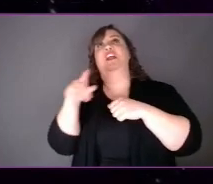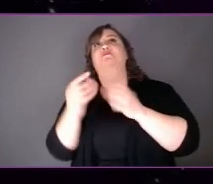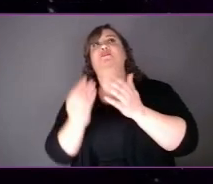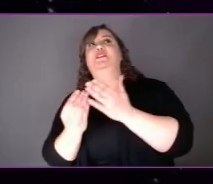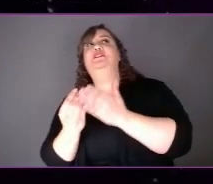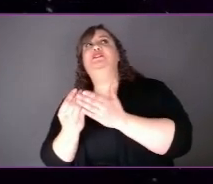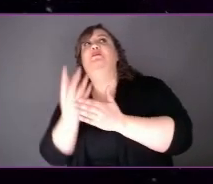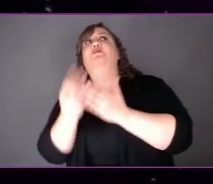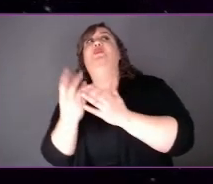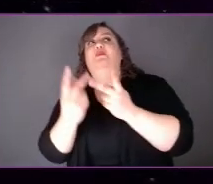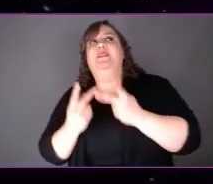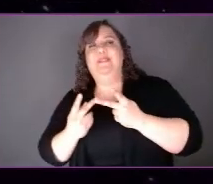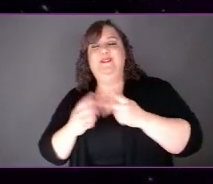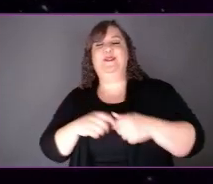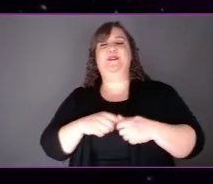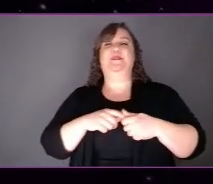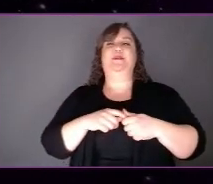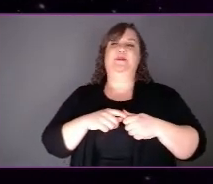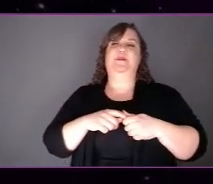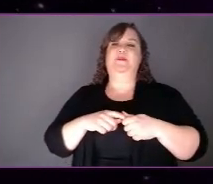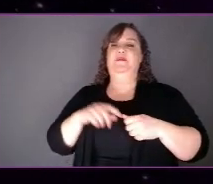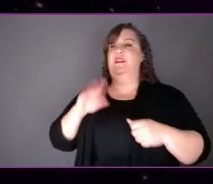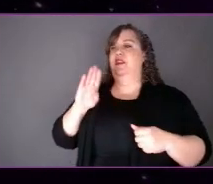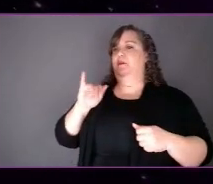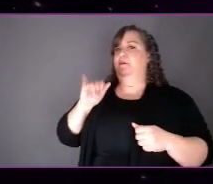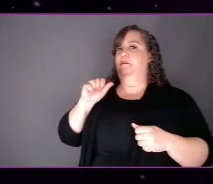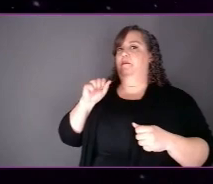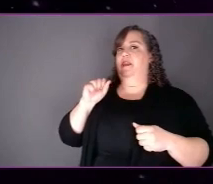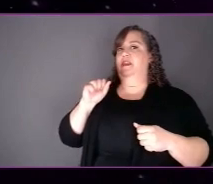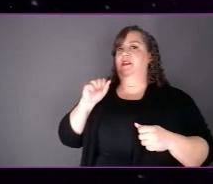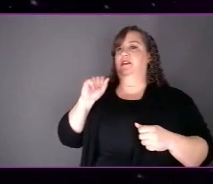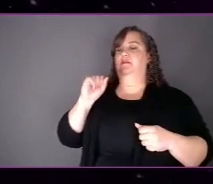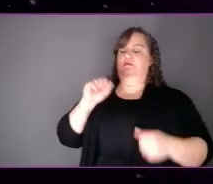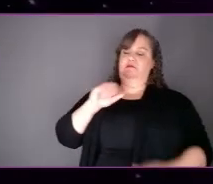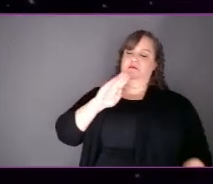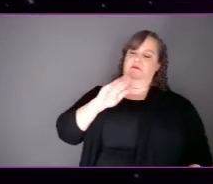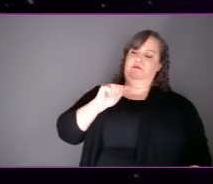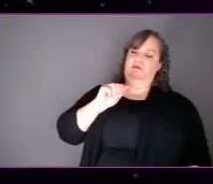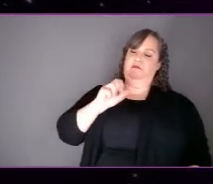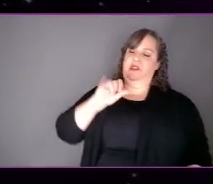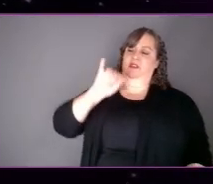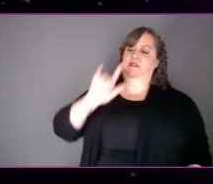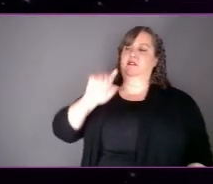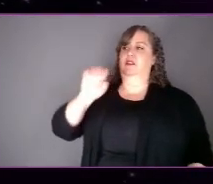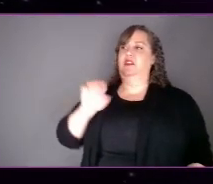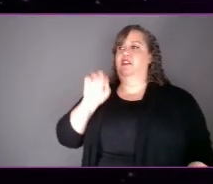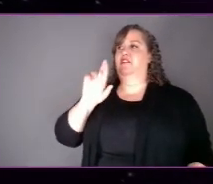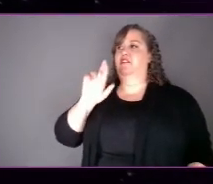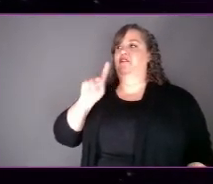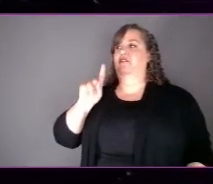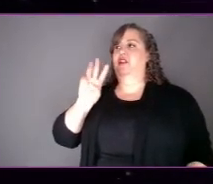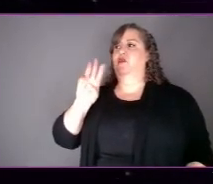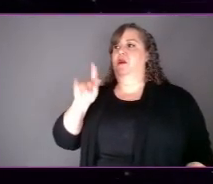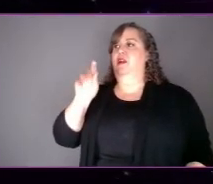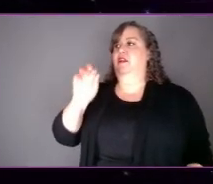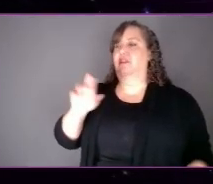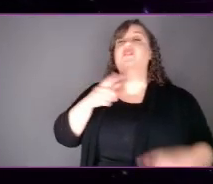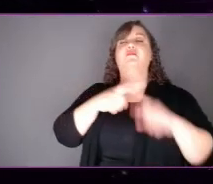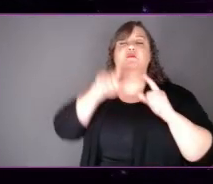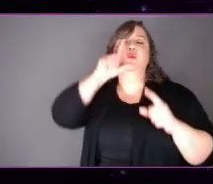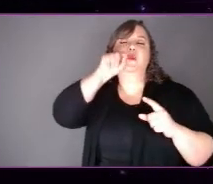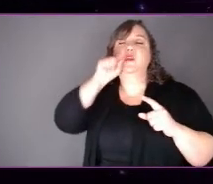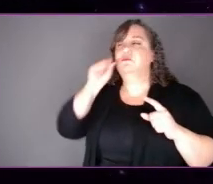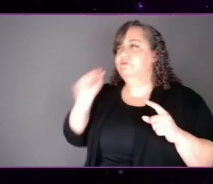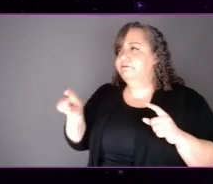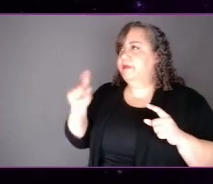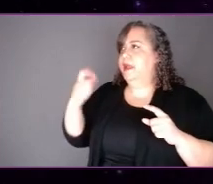And now we have Basil E. Frankweiler, also from Twitter, who asks, I recently heard about